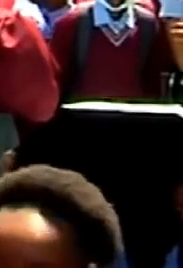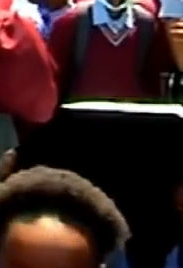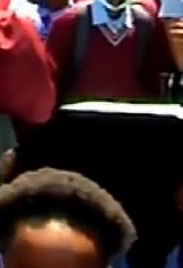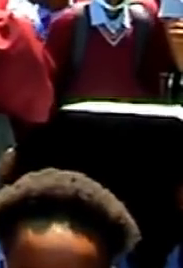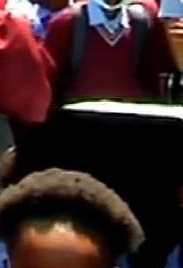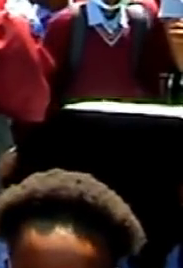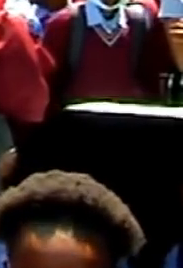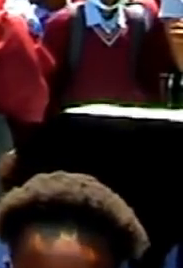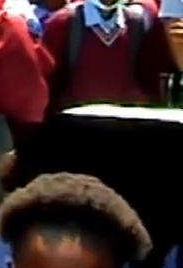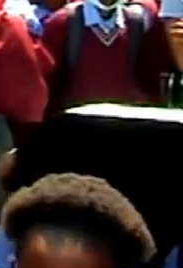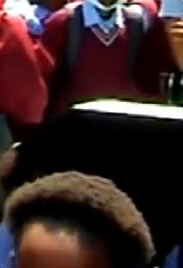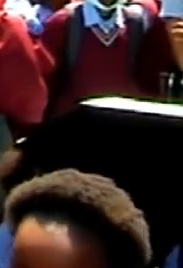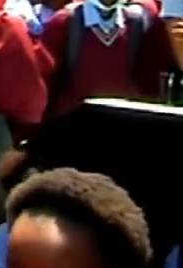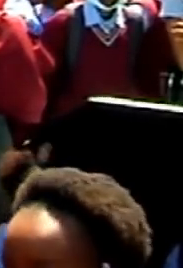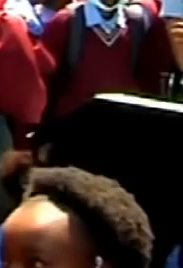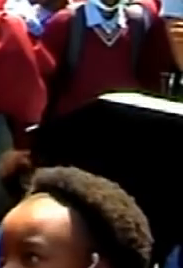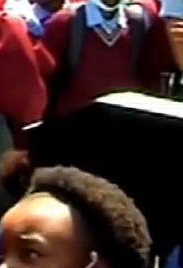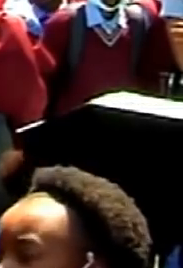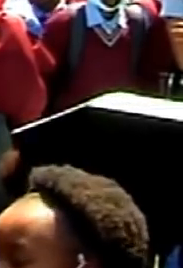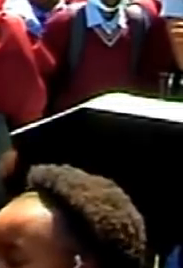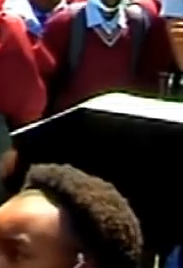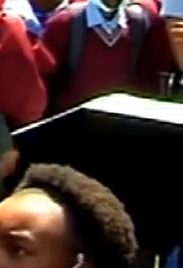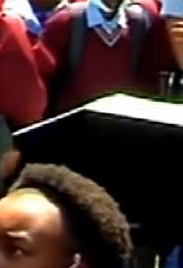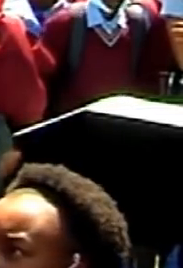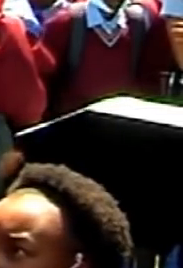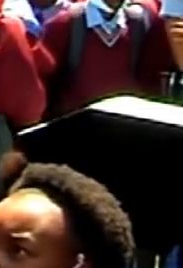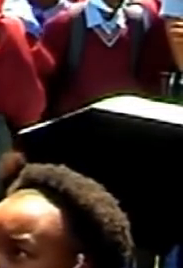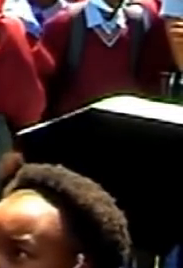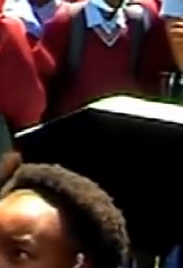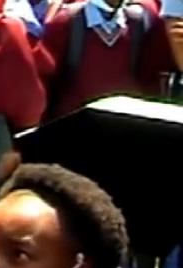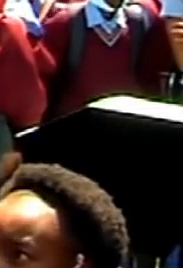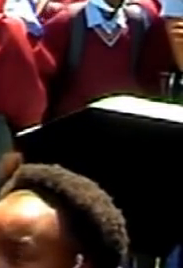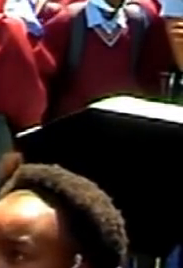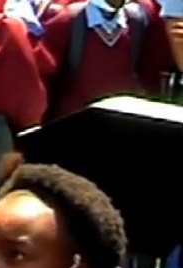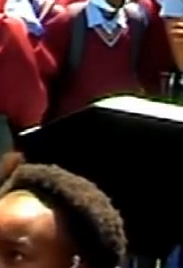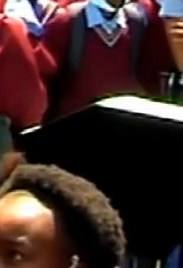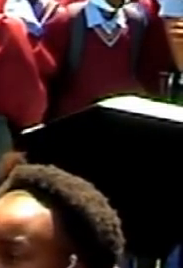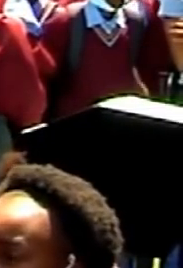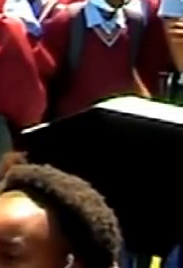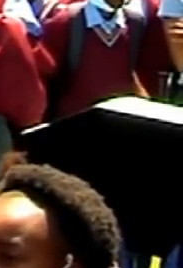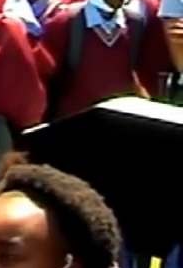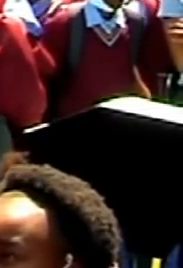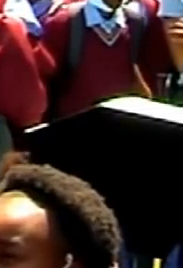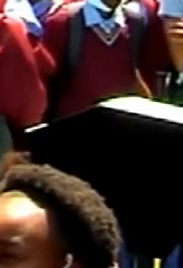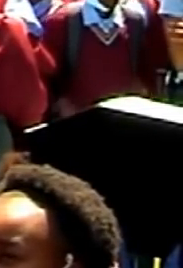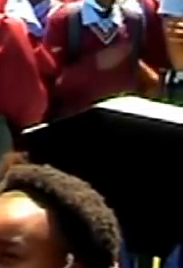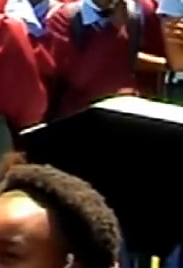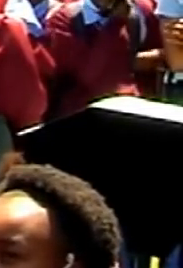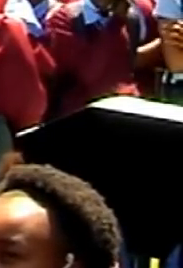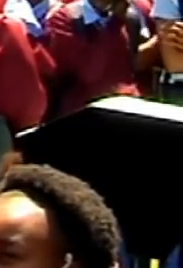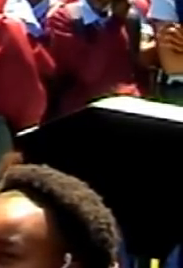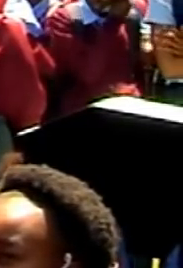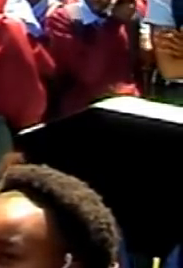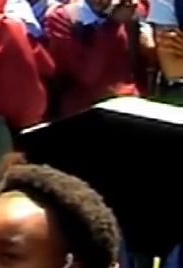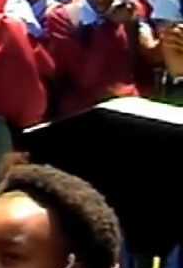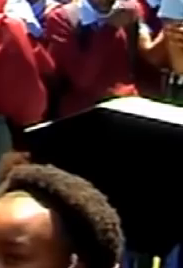are people that have been identified, and there are people that have been charged by the police, and their names have been